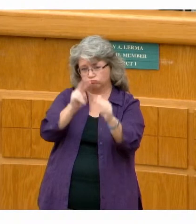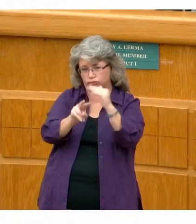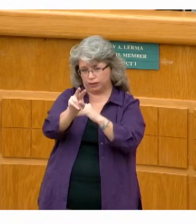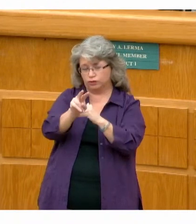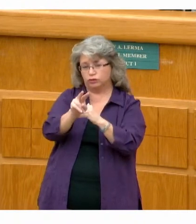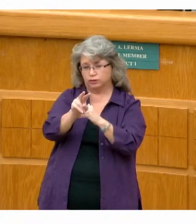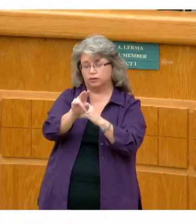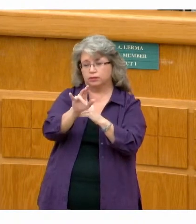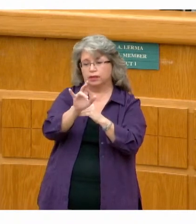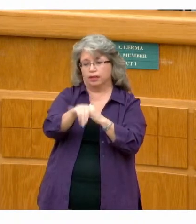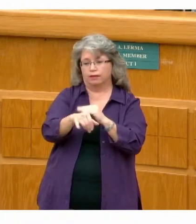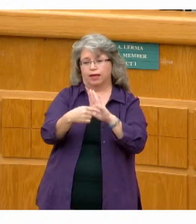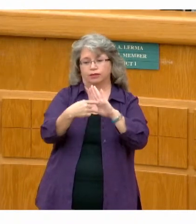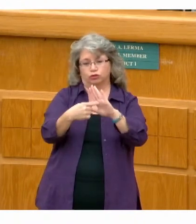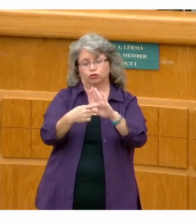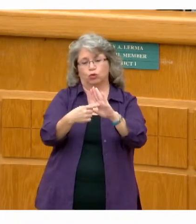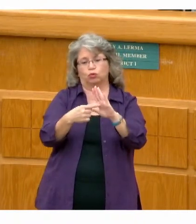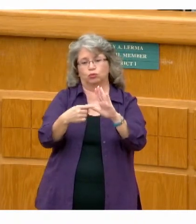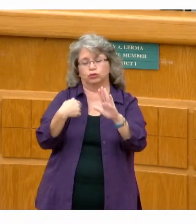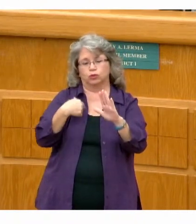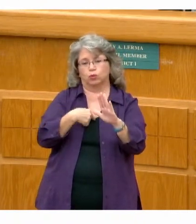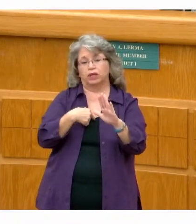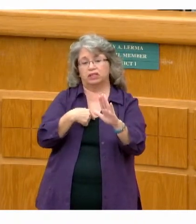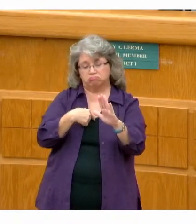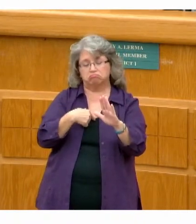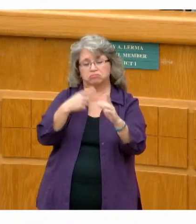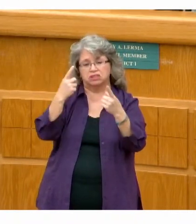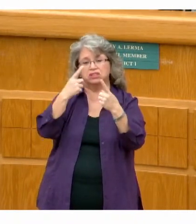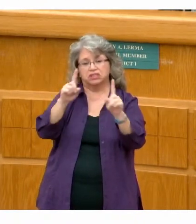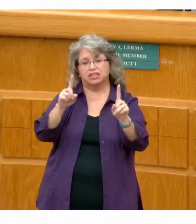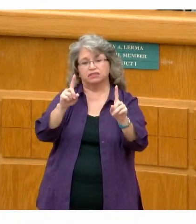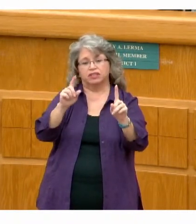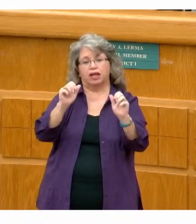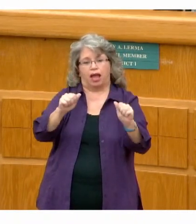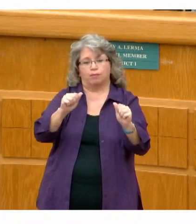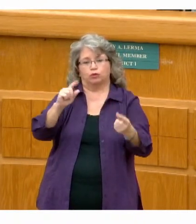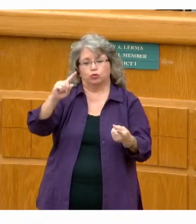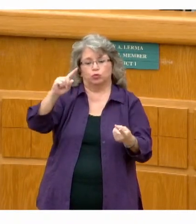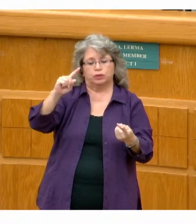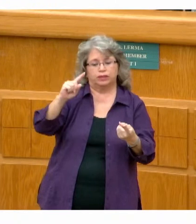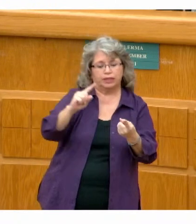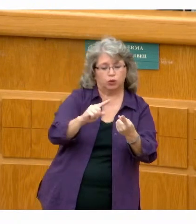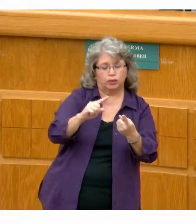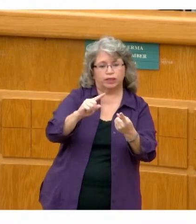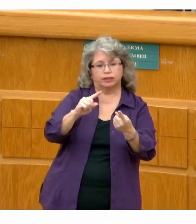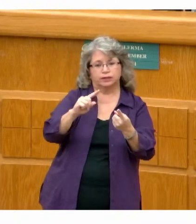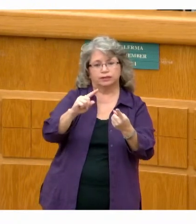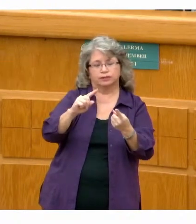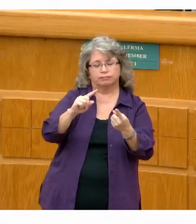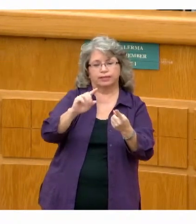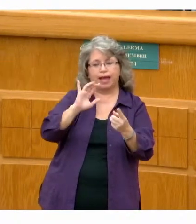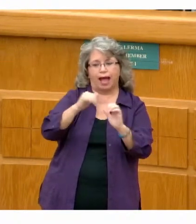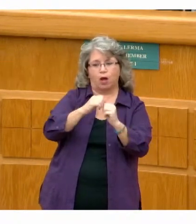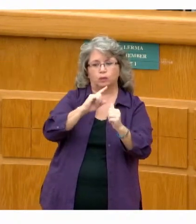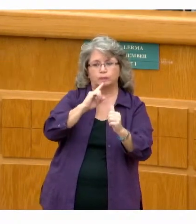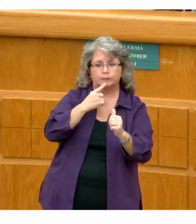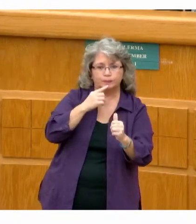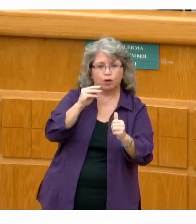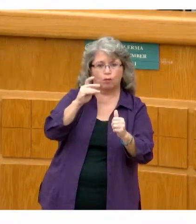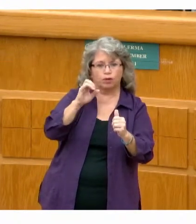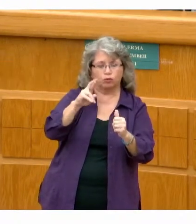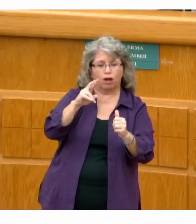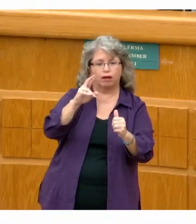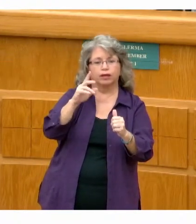did successfully decrease the peak of this Omicron curve by wearing masks, by getting vaccinated, by